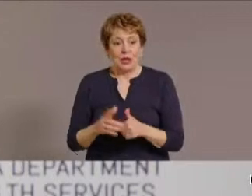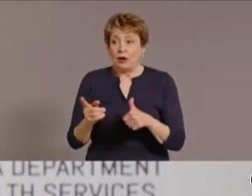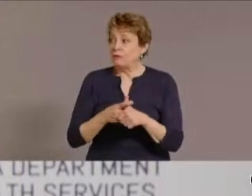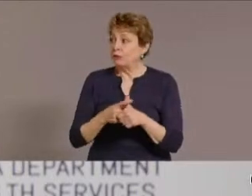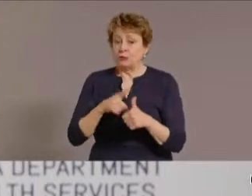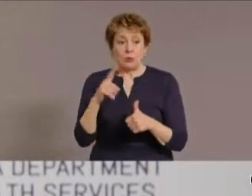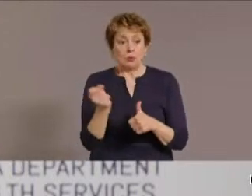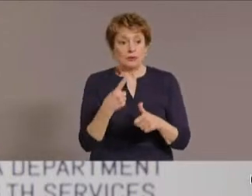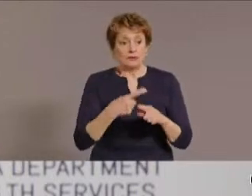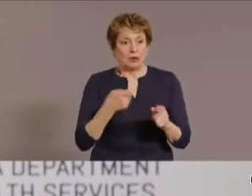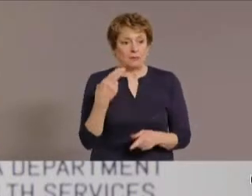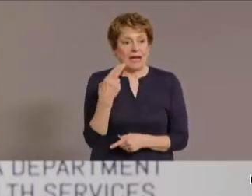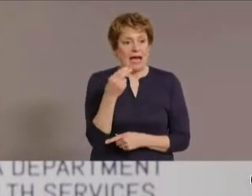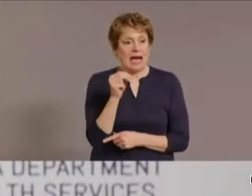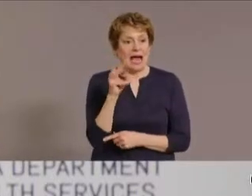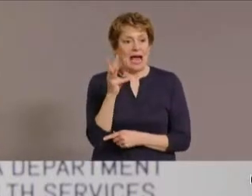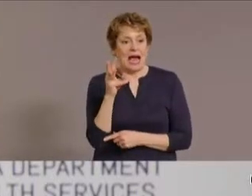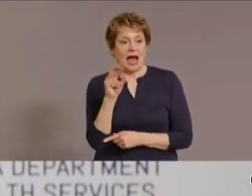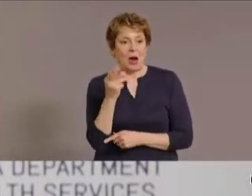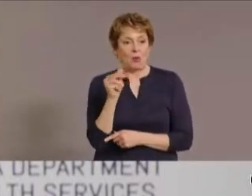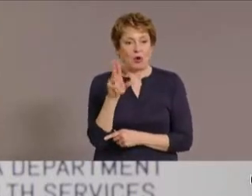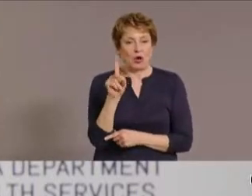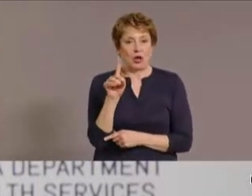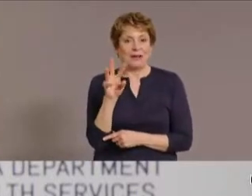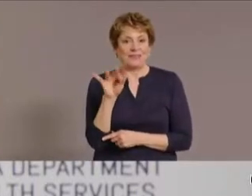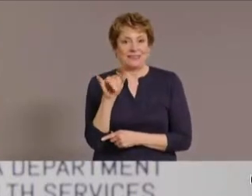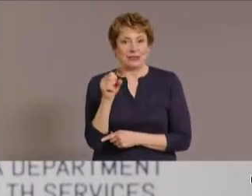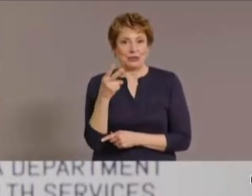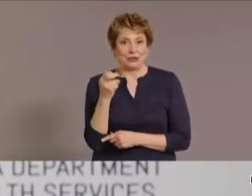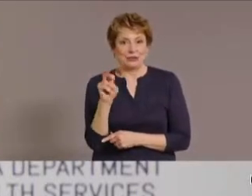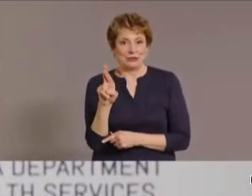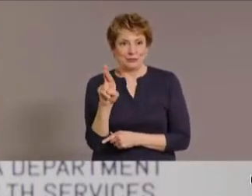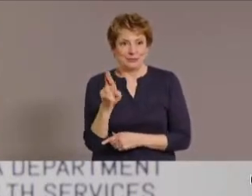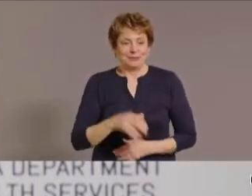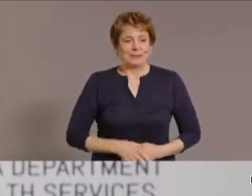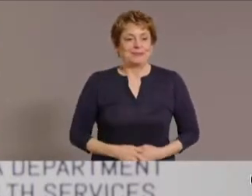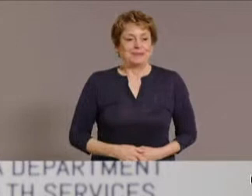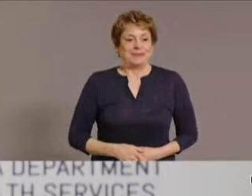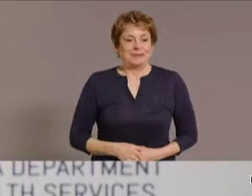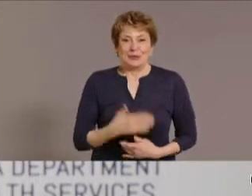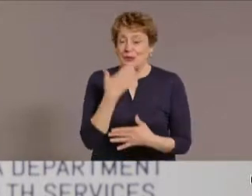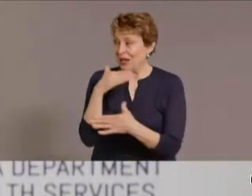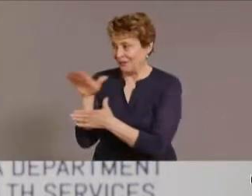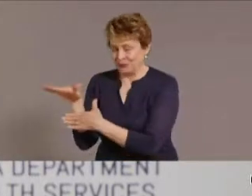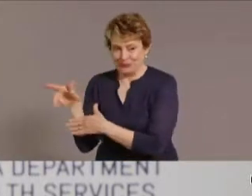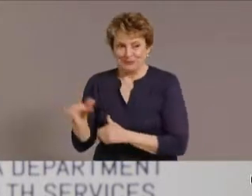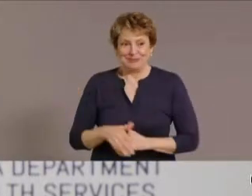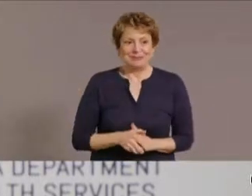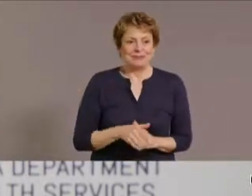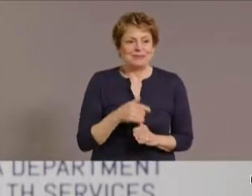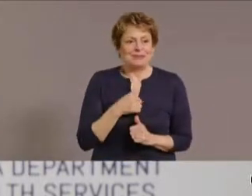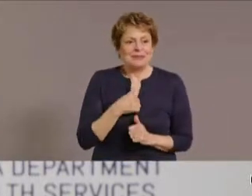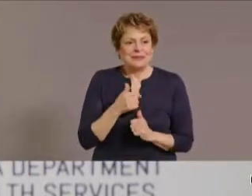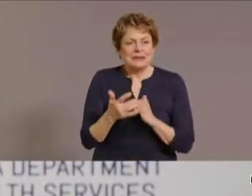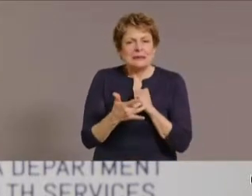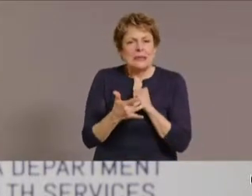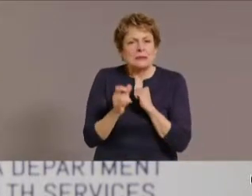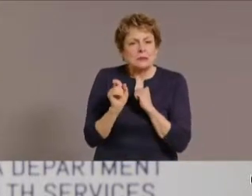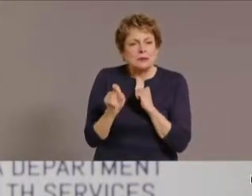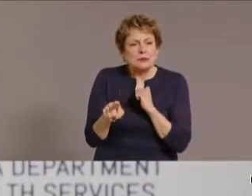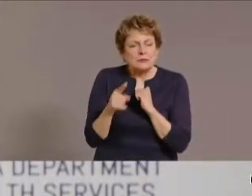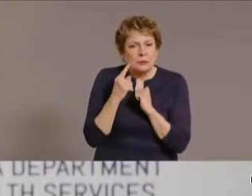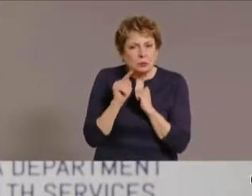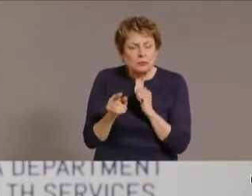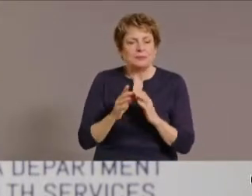Howie. Good afternoon. That's why I get in line, so I come up here. Let me ask a quick technical question first.